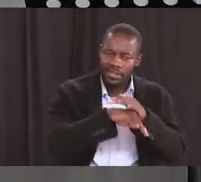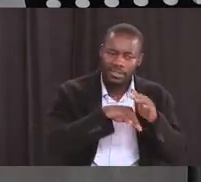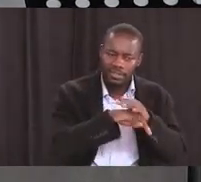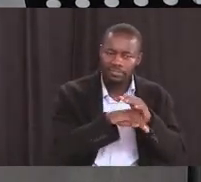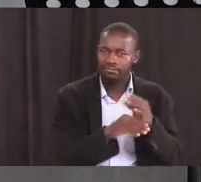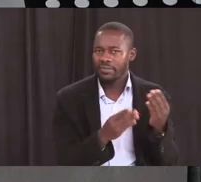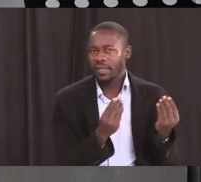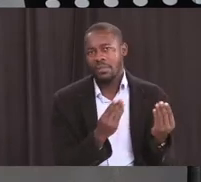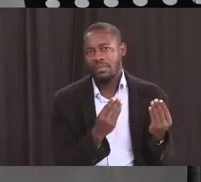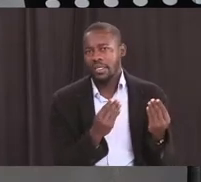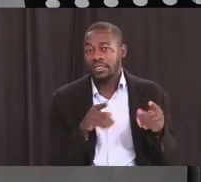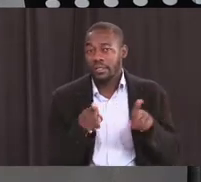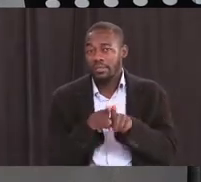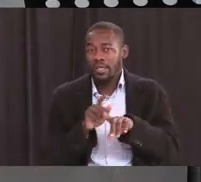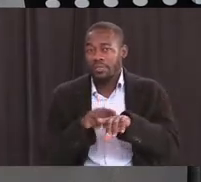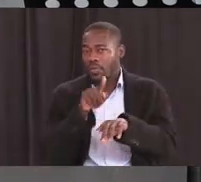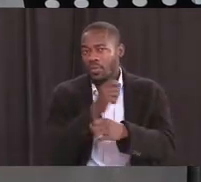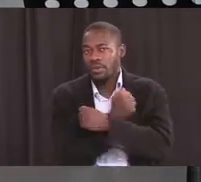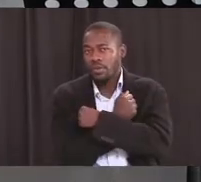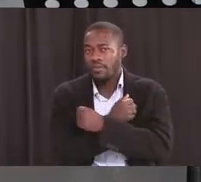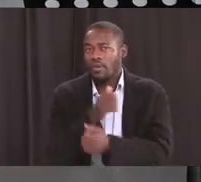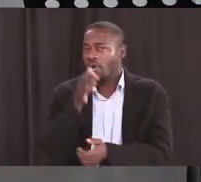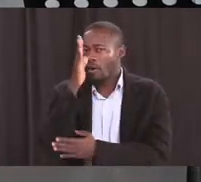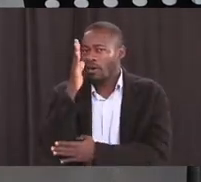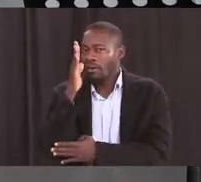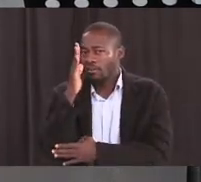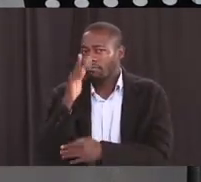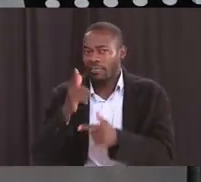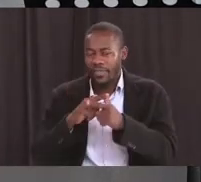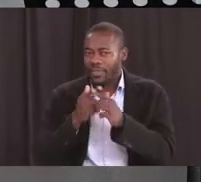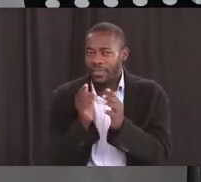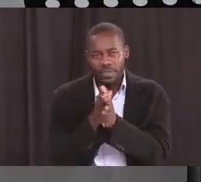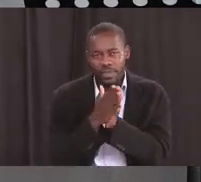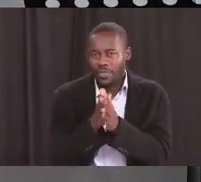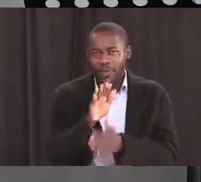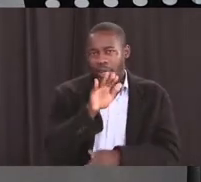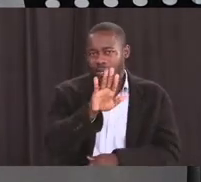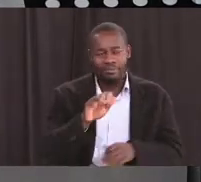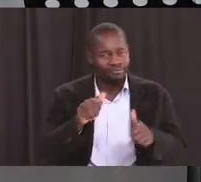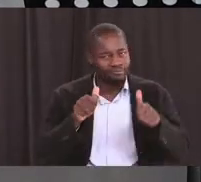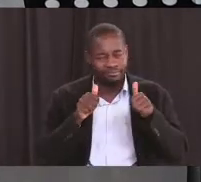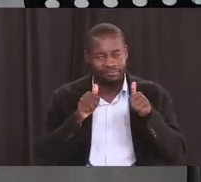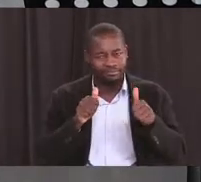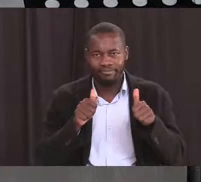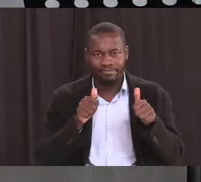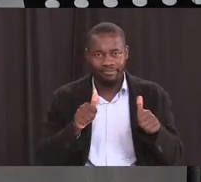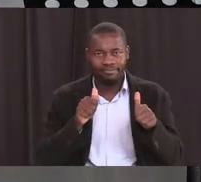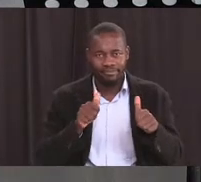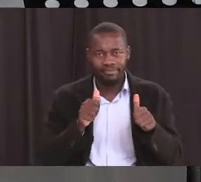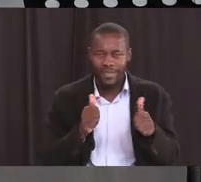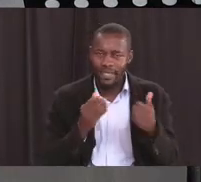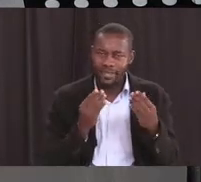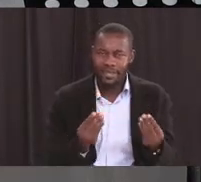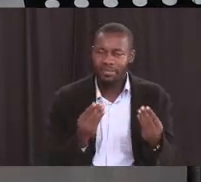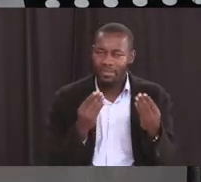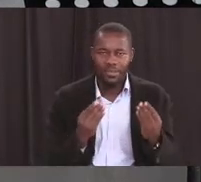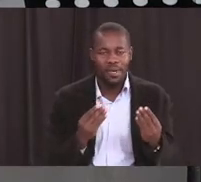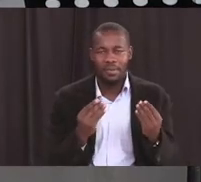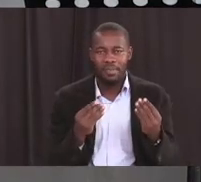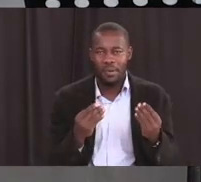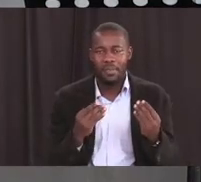And the things and the stories that they're going through just equate so much to what I feel